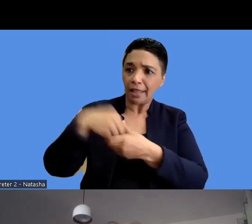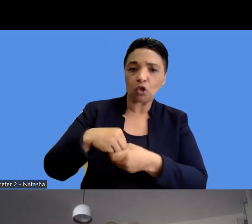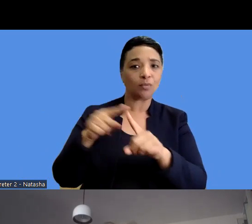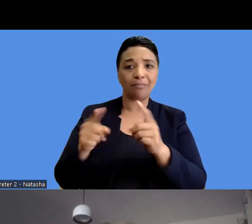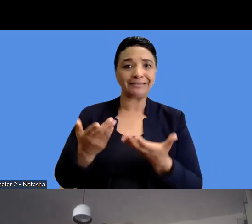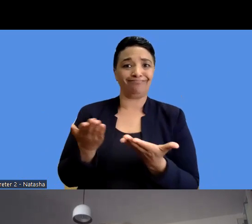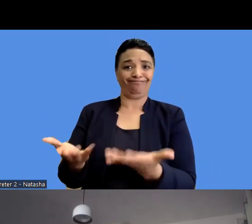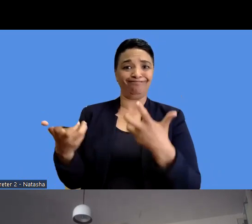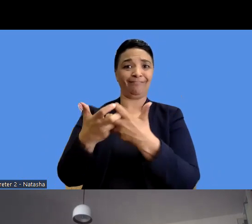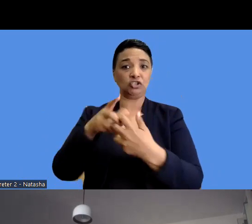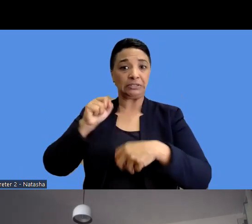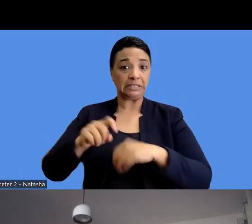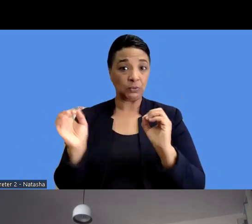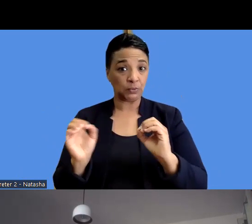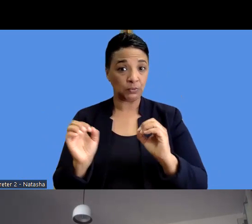The